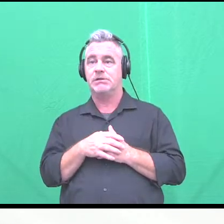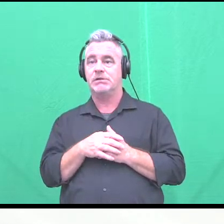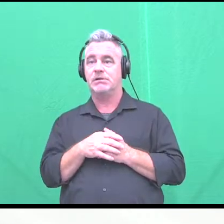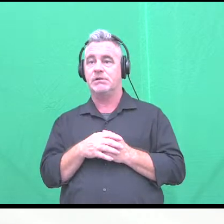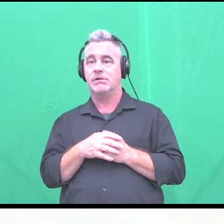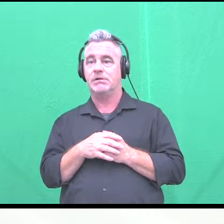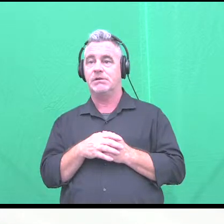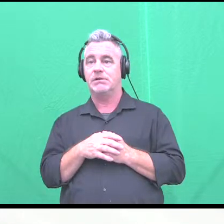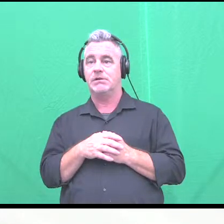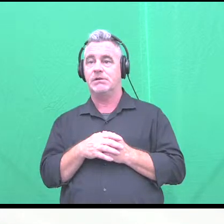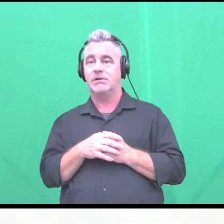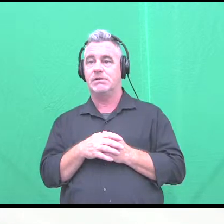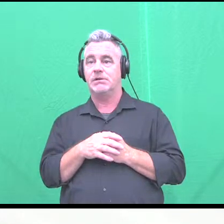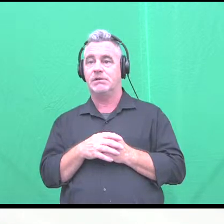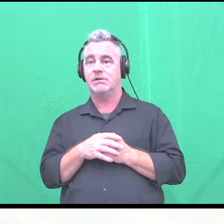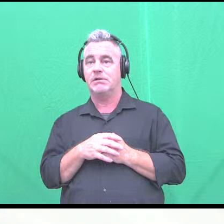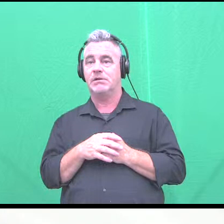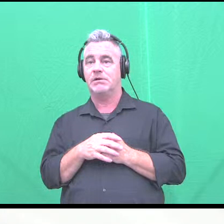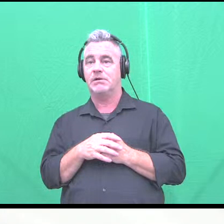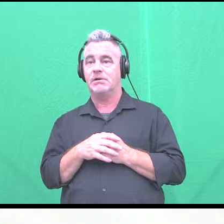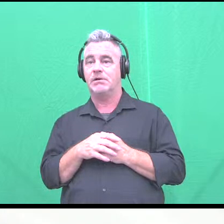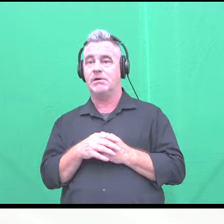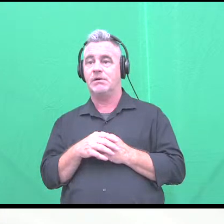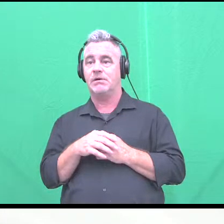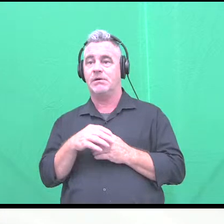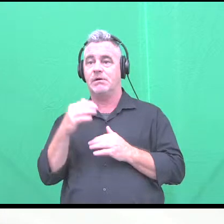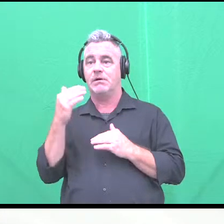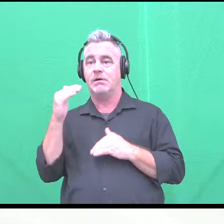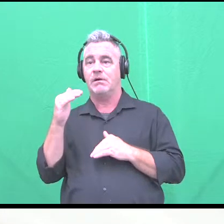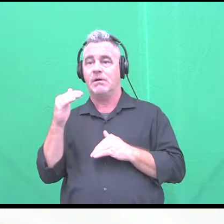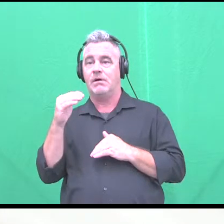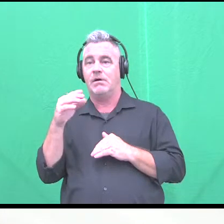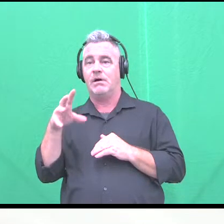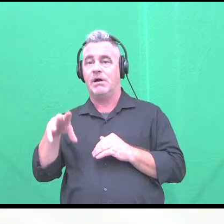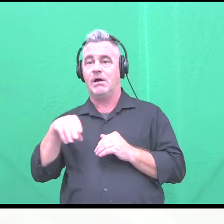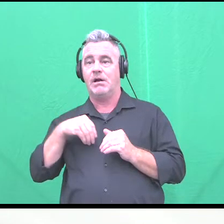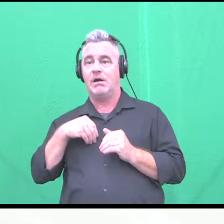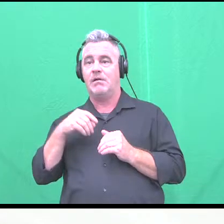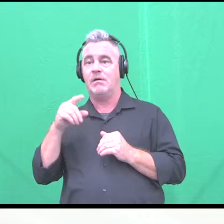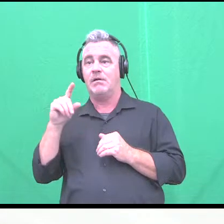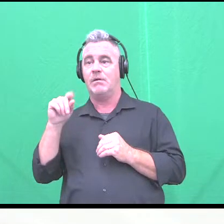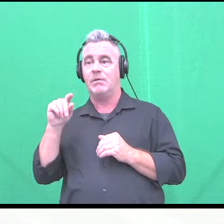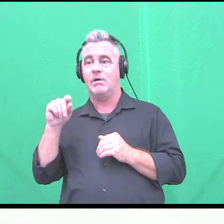all those we're going to do in block. And so that's going to be the adoption of resolutions